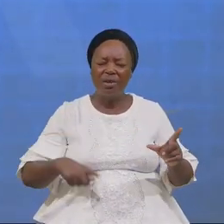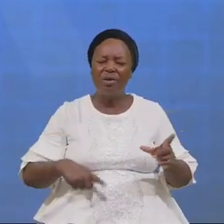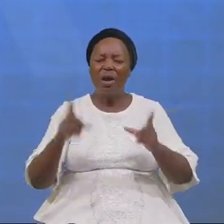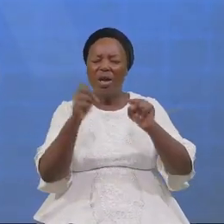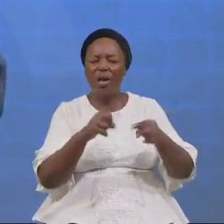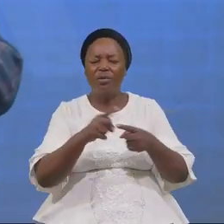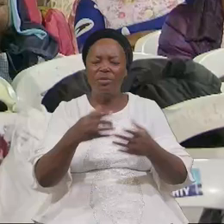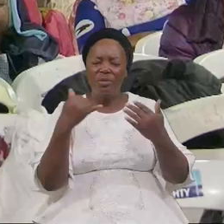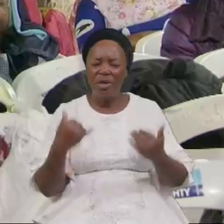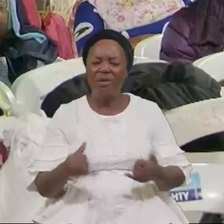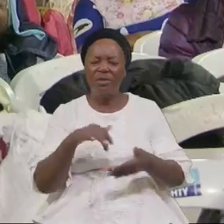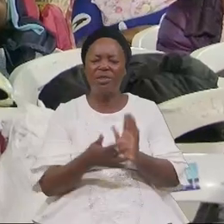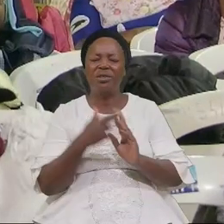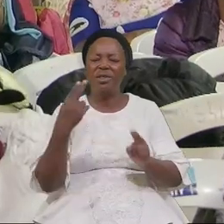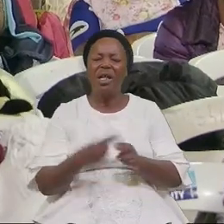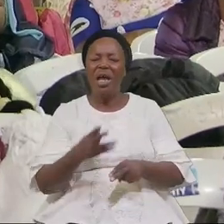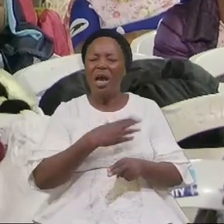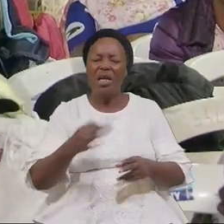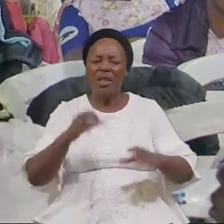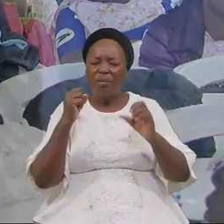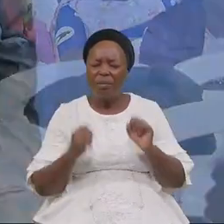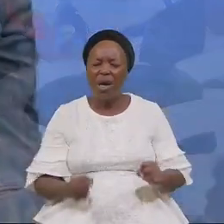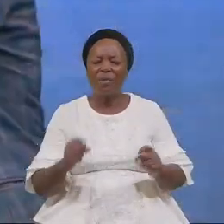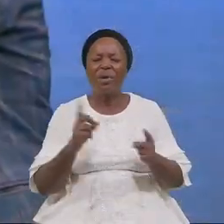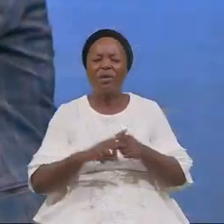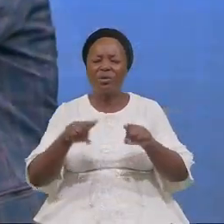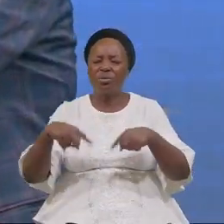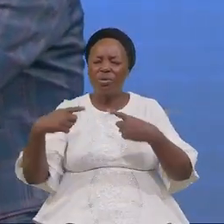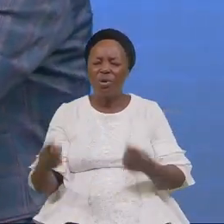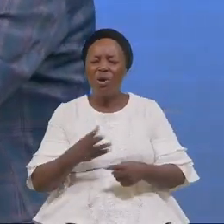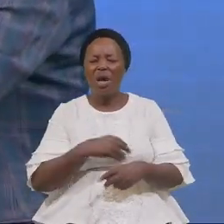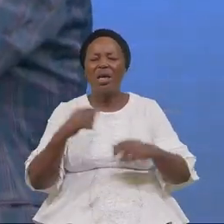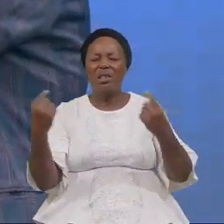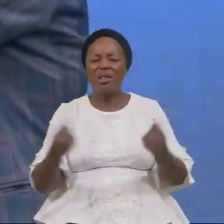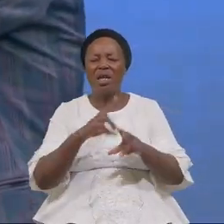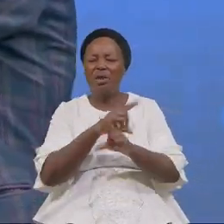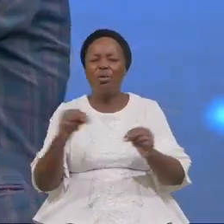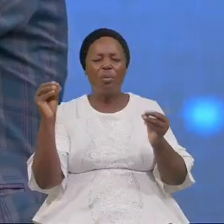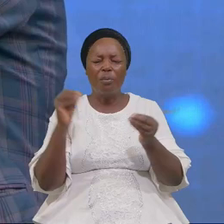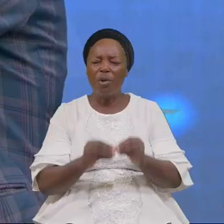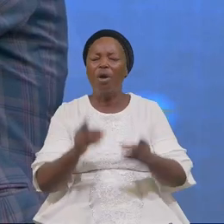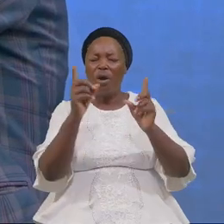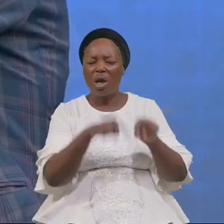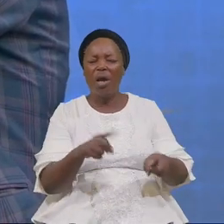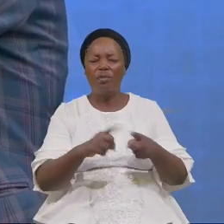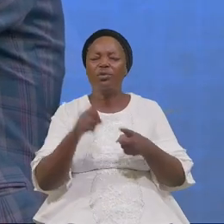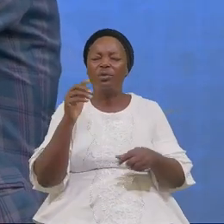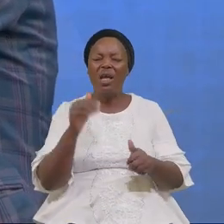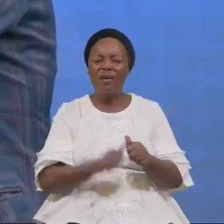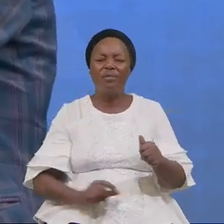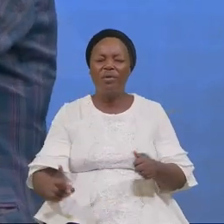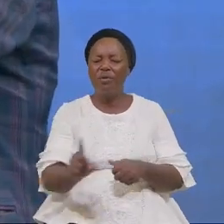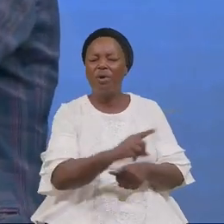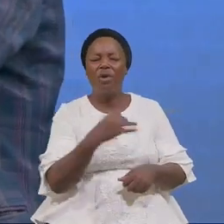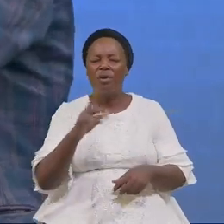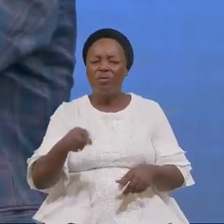you right now. And the power to go and sin no more come into every one of you